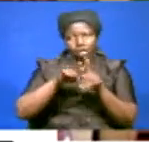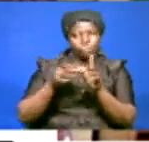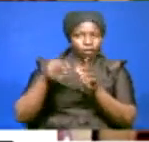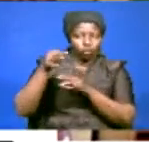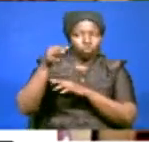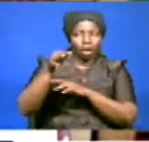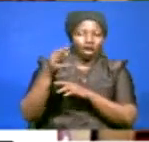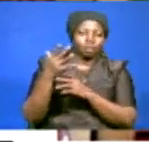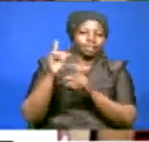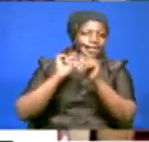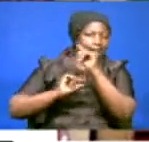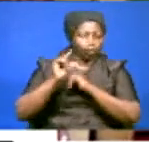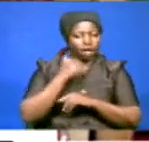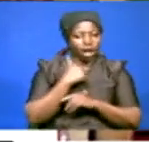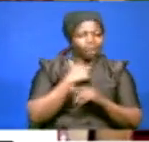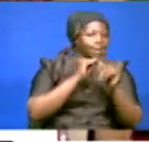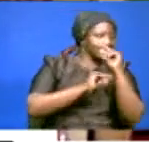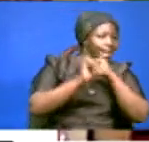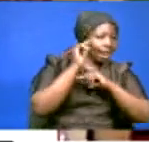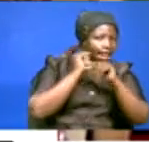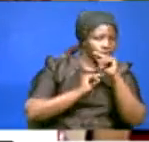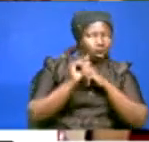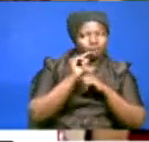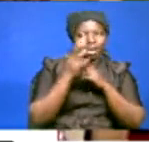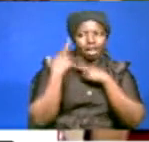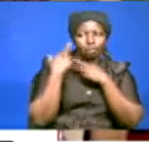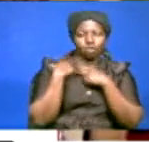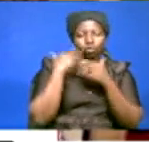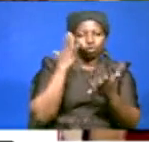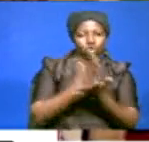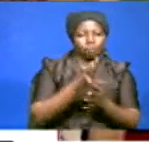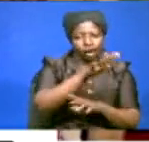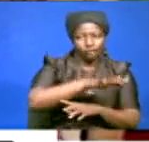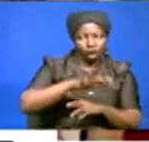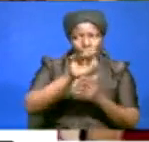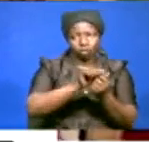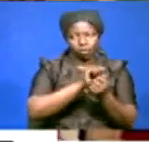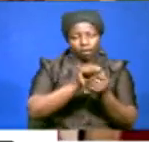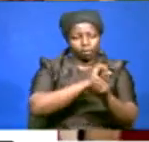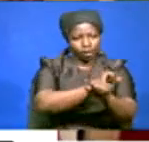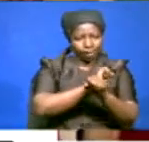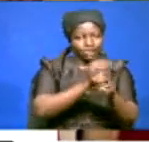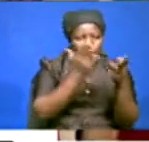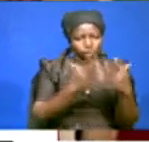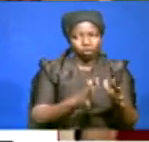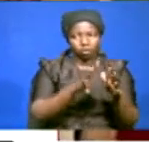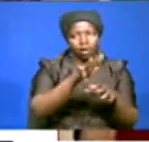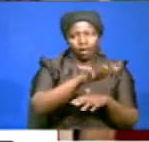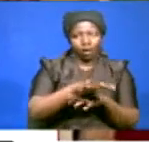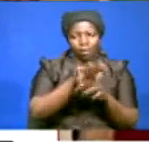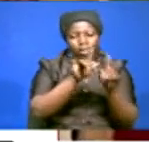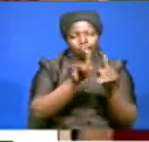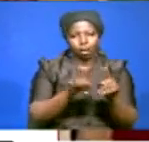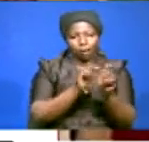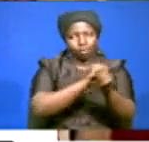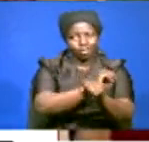to stop environmental destruction, prevent the loss of biodiversity, and protect the integrity